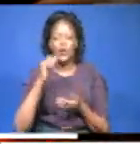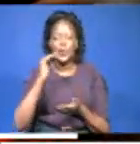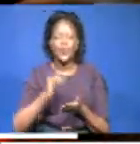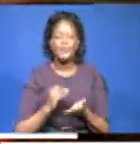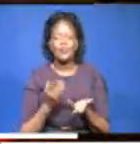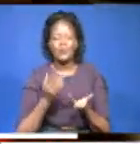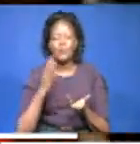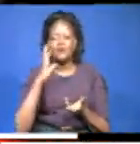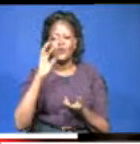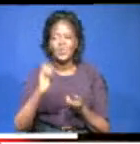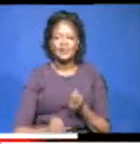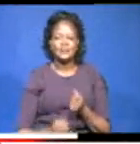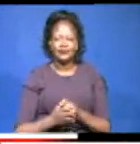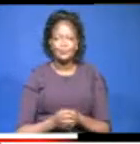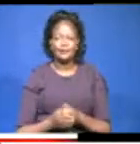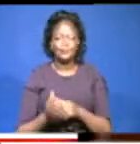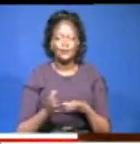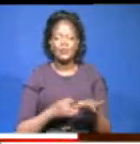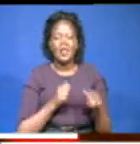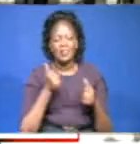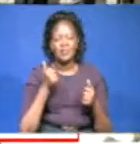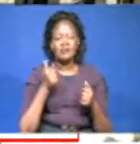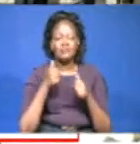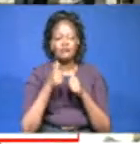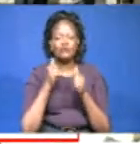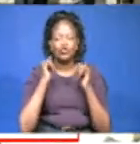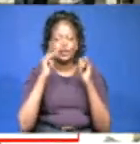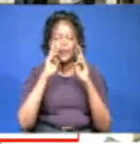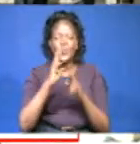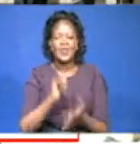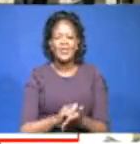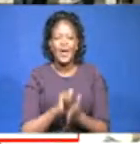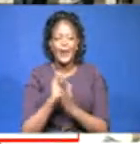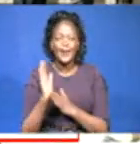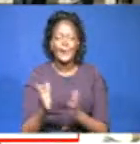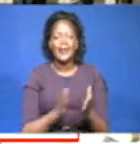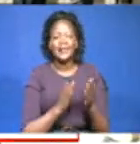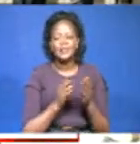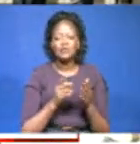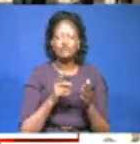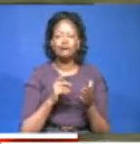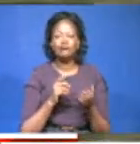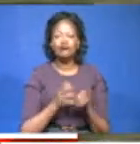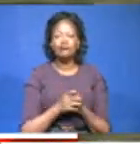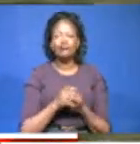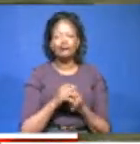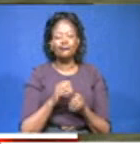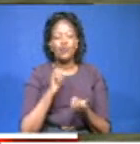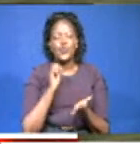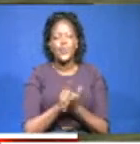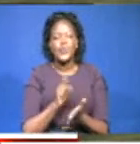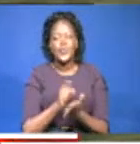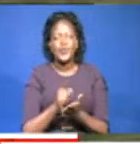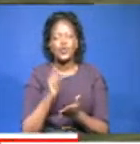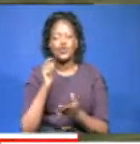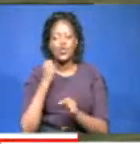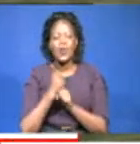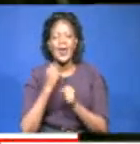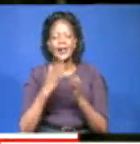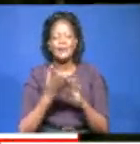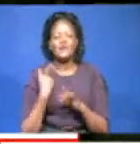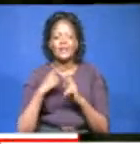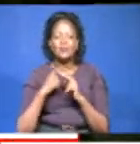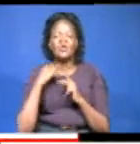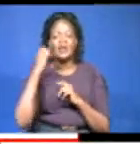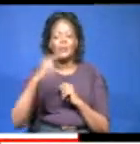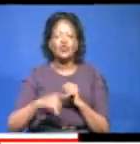Finally, Elon Musk has denied a news report that he plans to lay off Twitter workers before the start of next month to avoid having